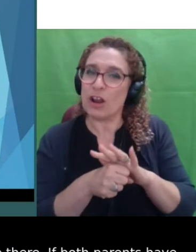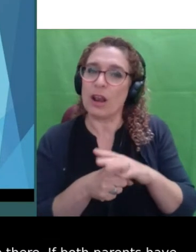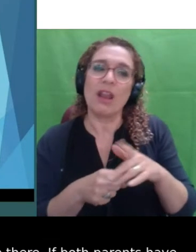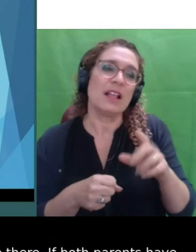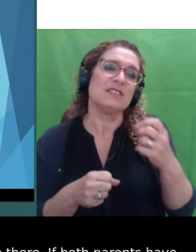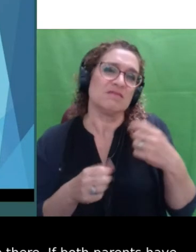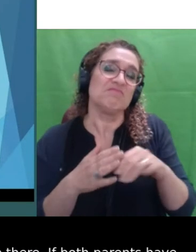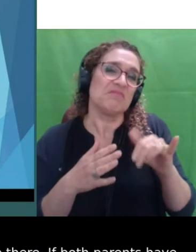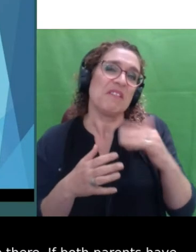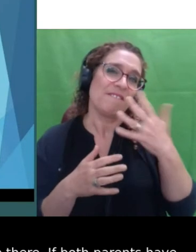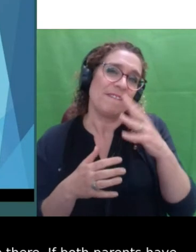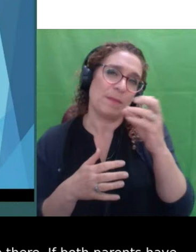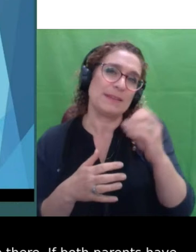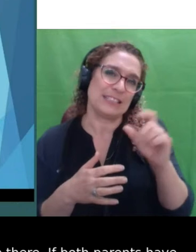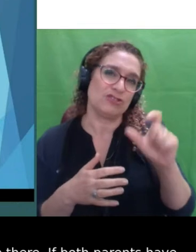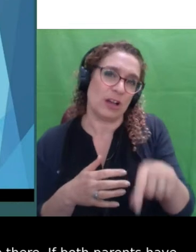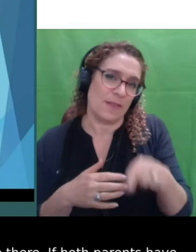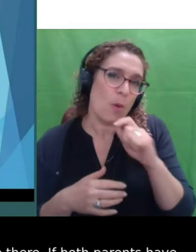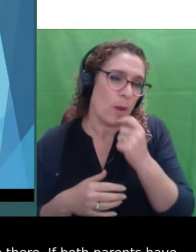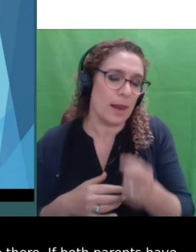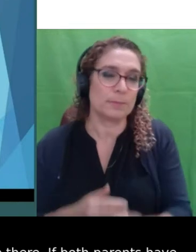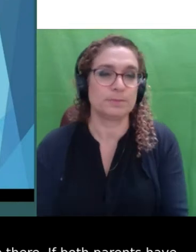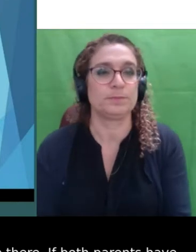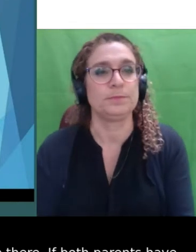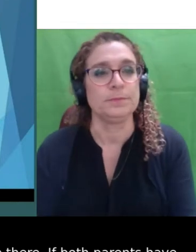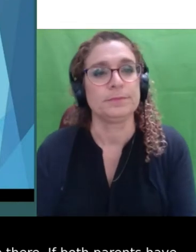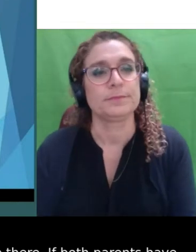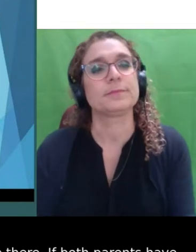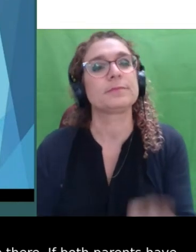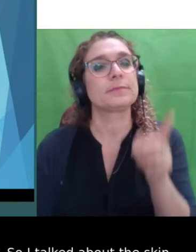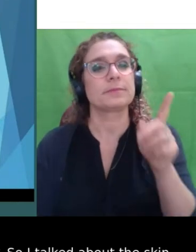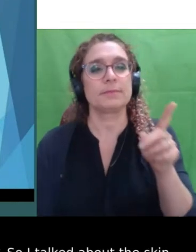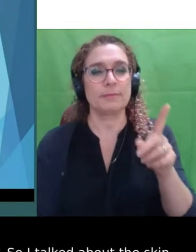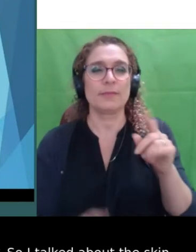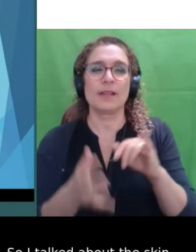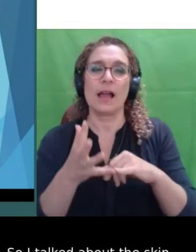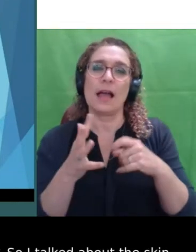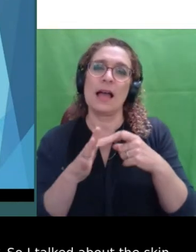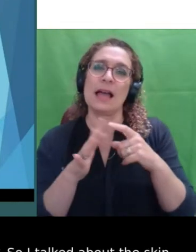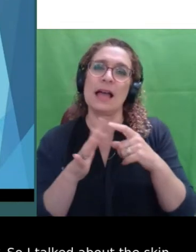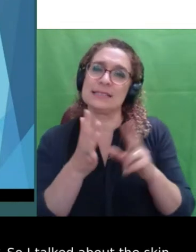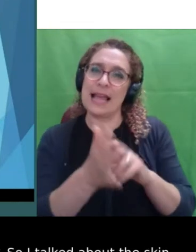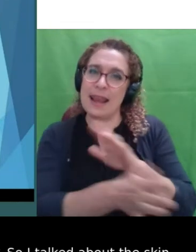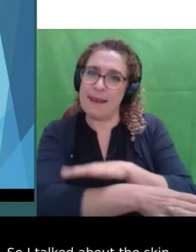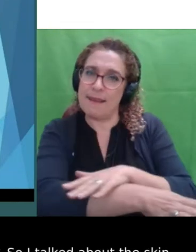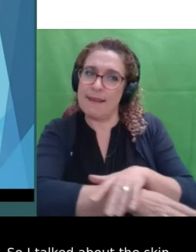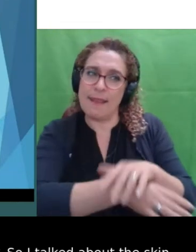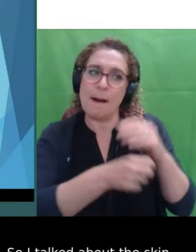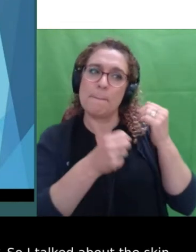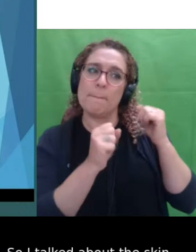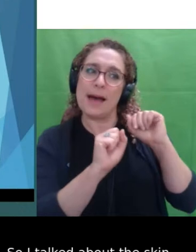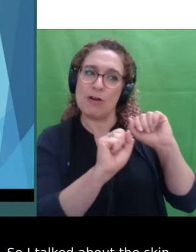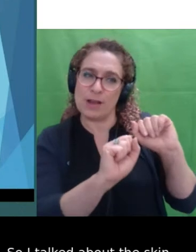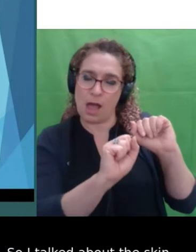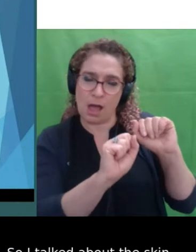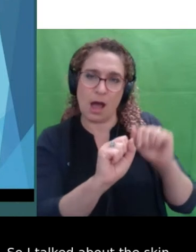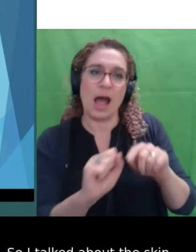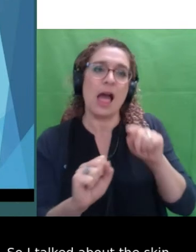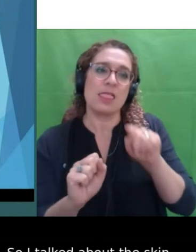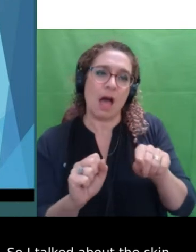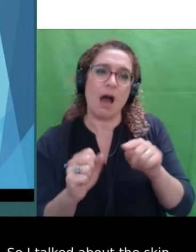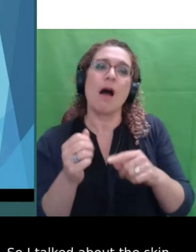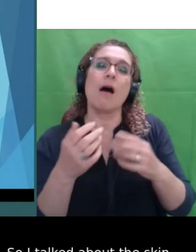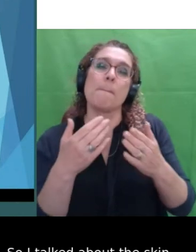so i talked about the skin barrier and one thing we do know for sure is that allergen sensitization occurs much more readily through an